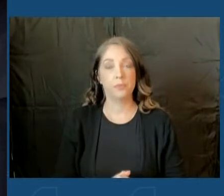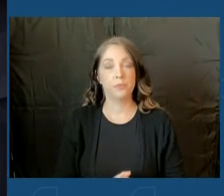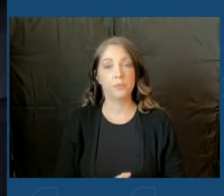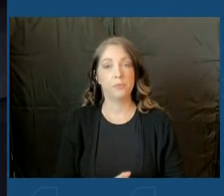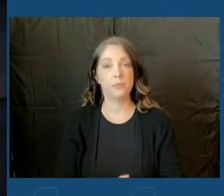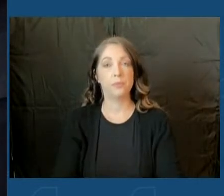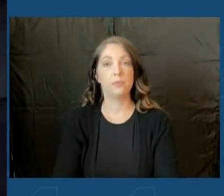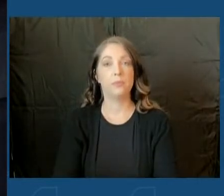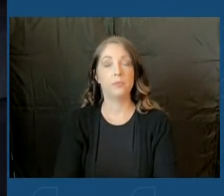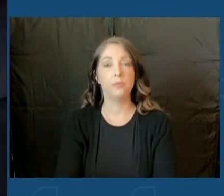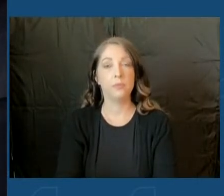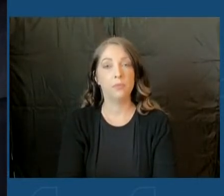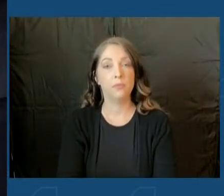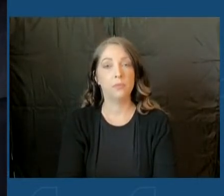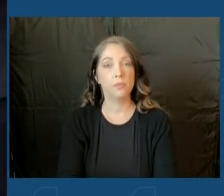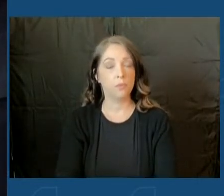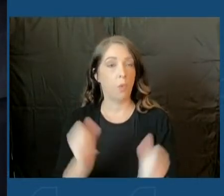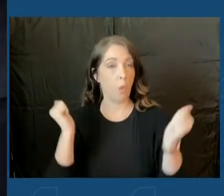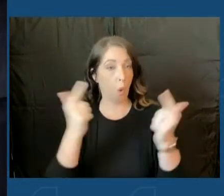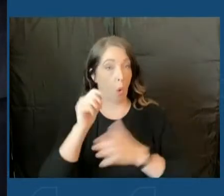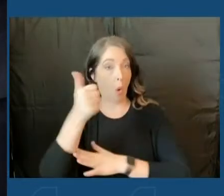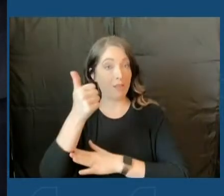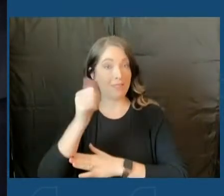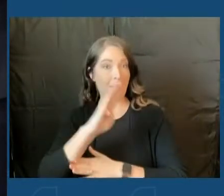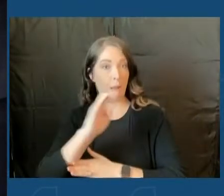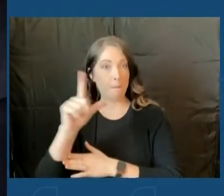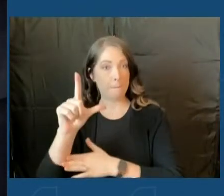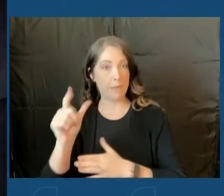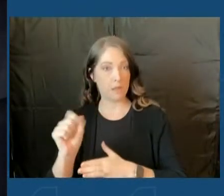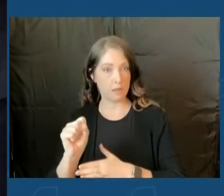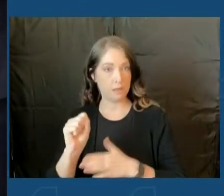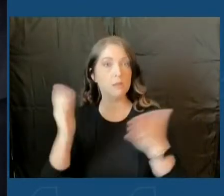We have all 10 bills right here.